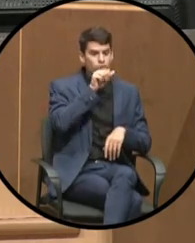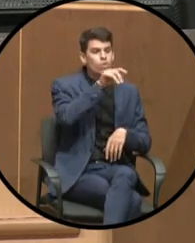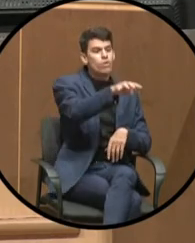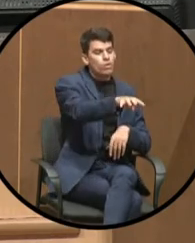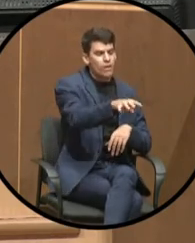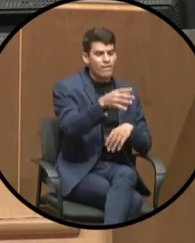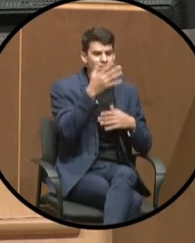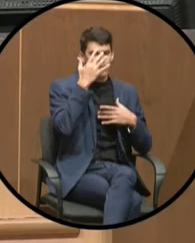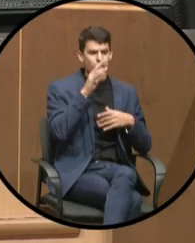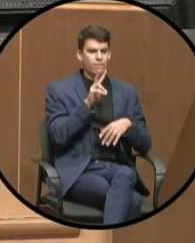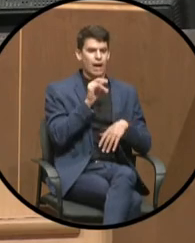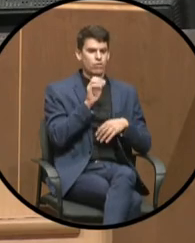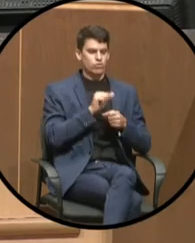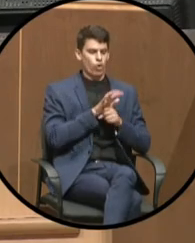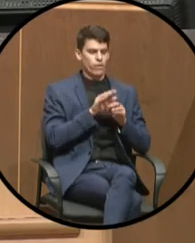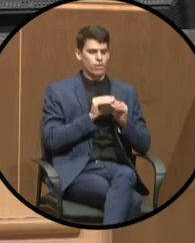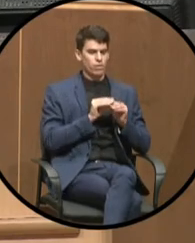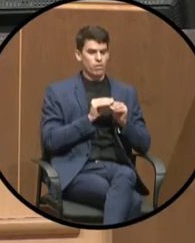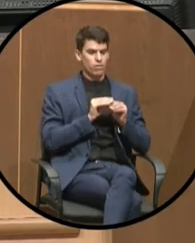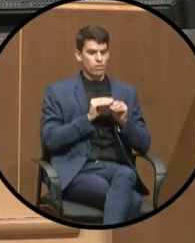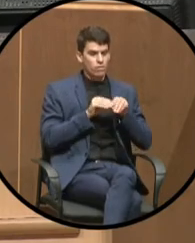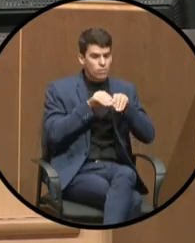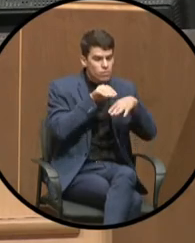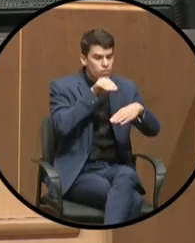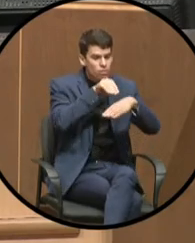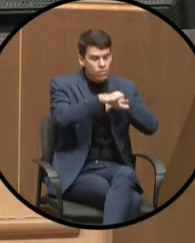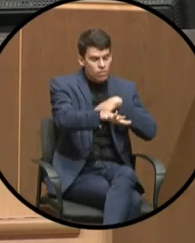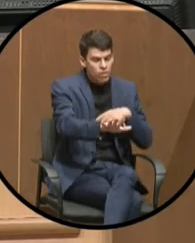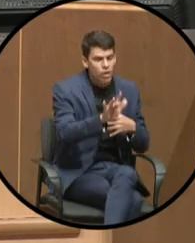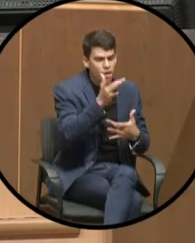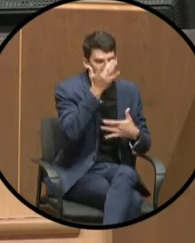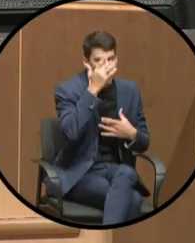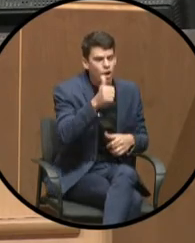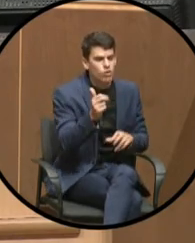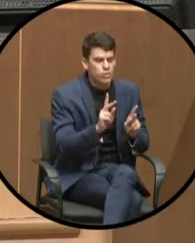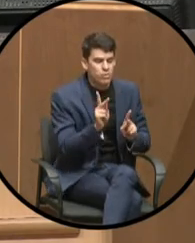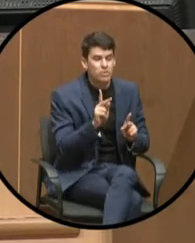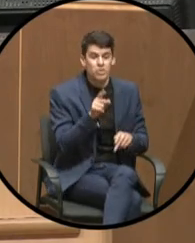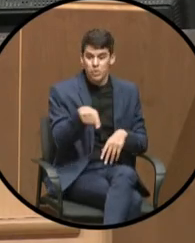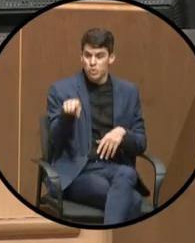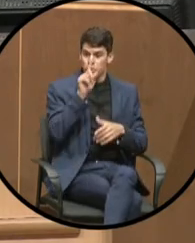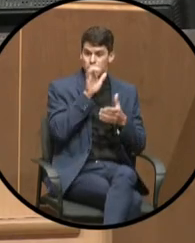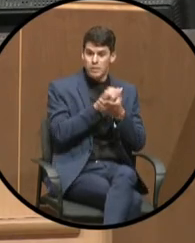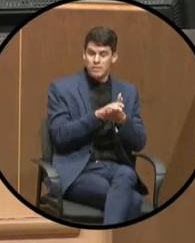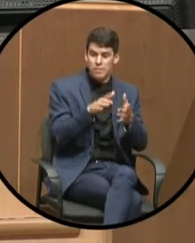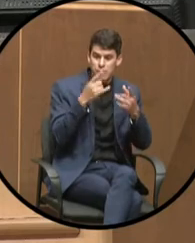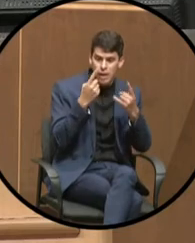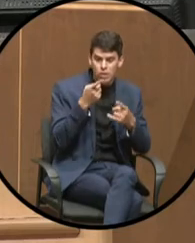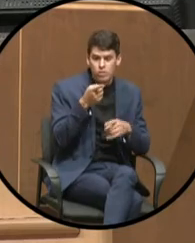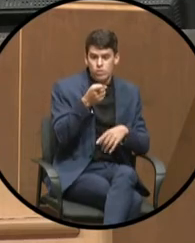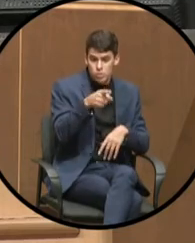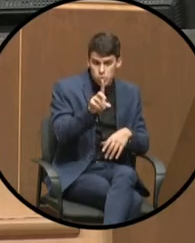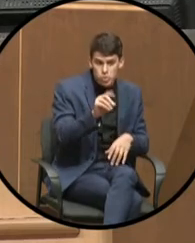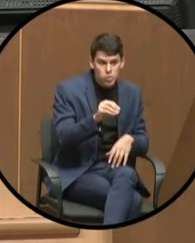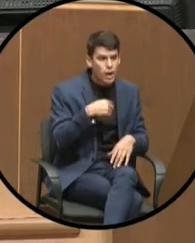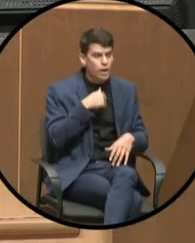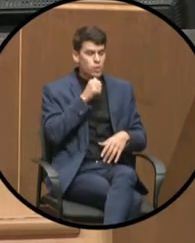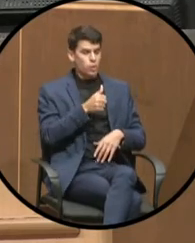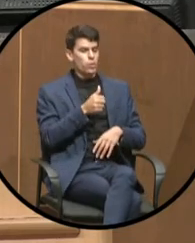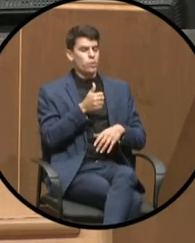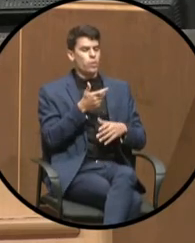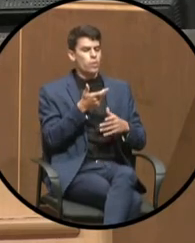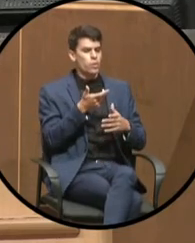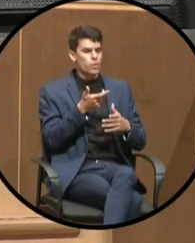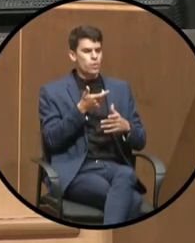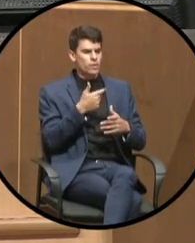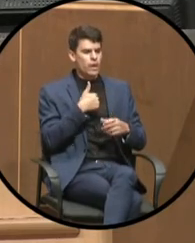you will take it in. So the mask is supposedly, to those who believe in masks, I do, you don't, I know, that